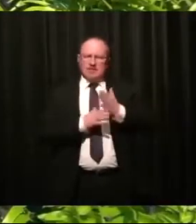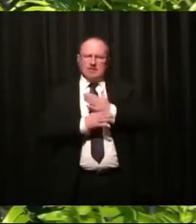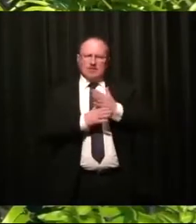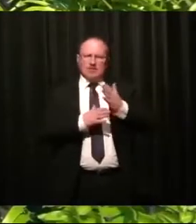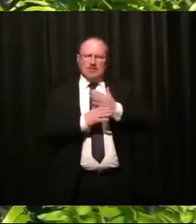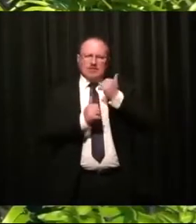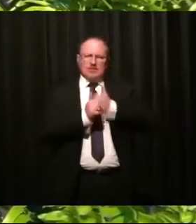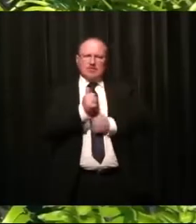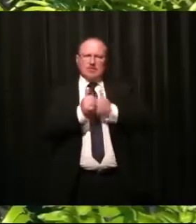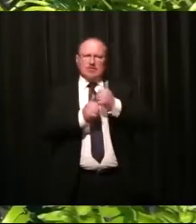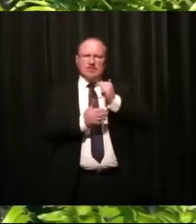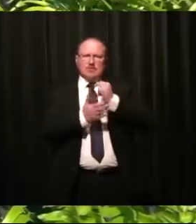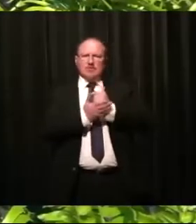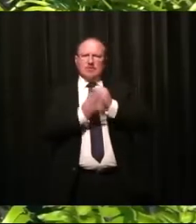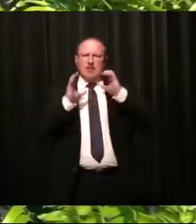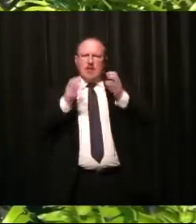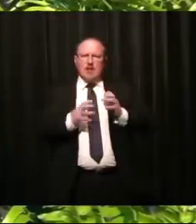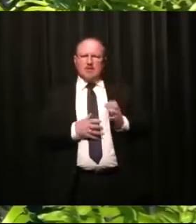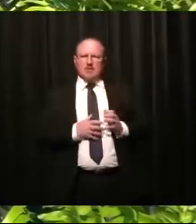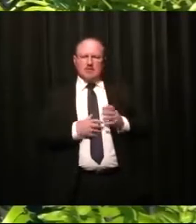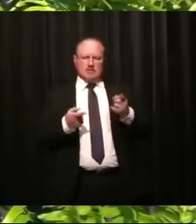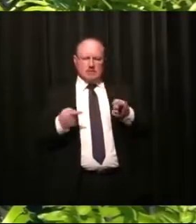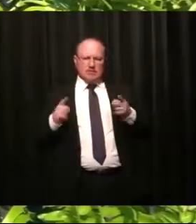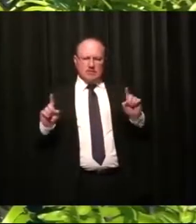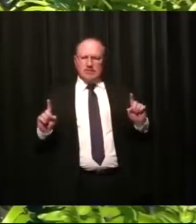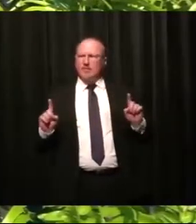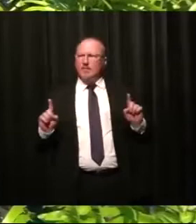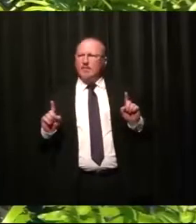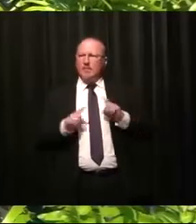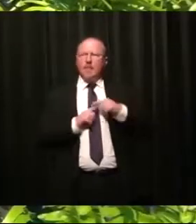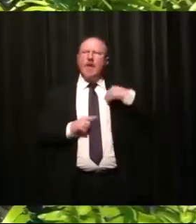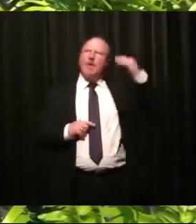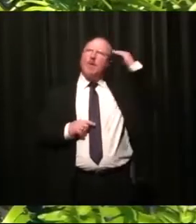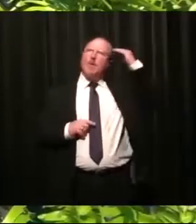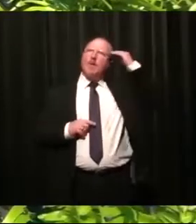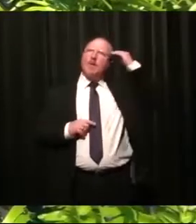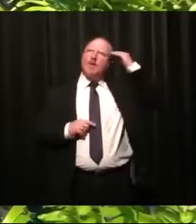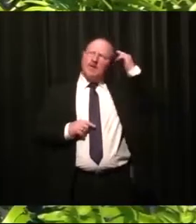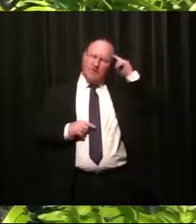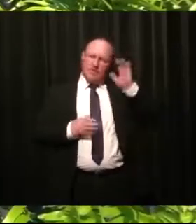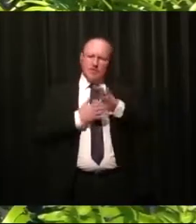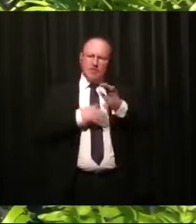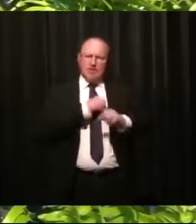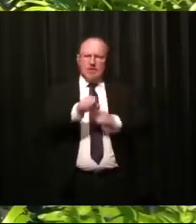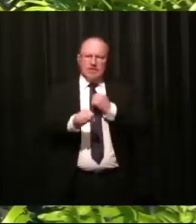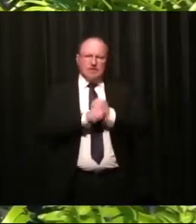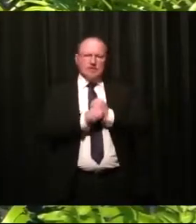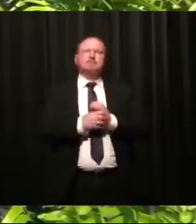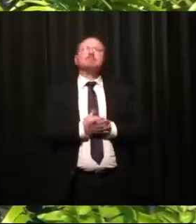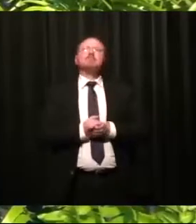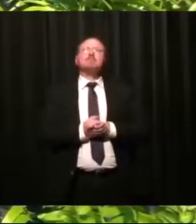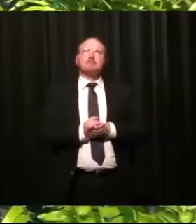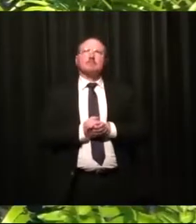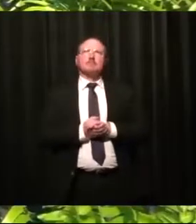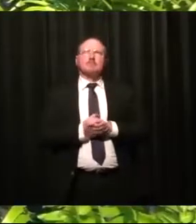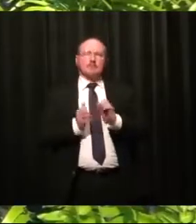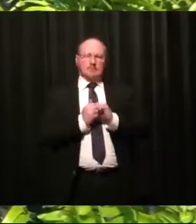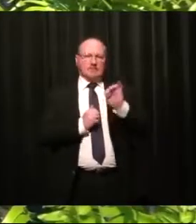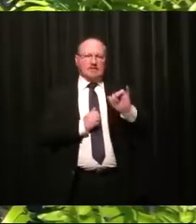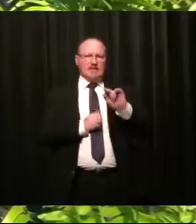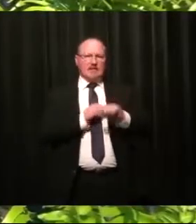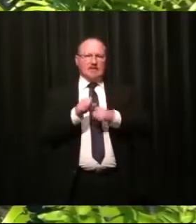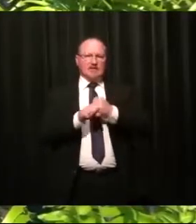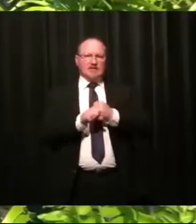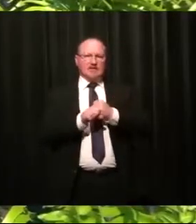like to share each year's graduating class's accomplishments that I'm aware of for the school year. So, with that